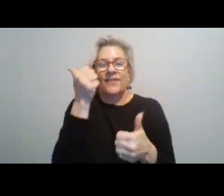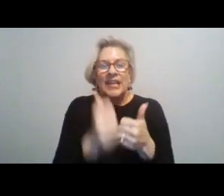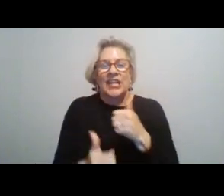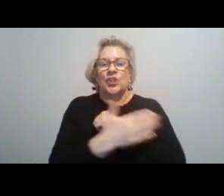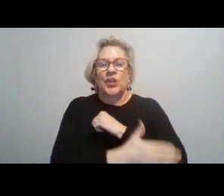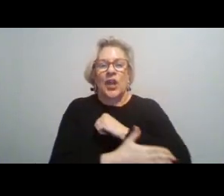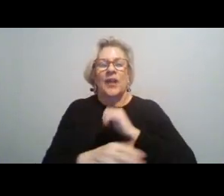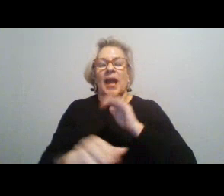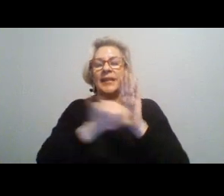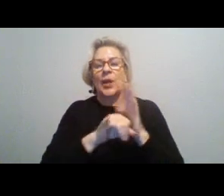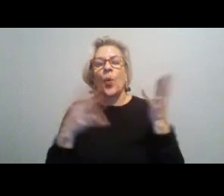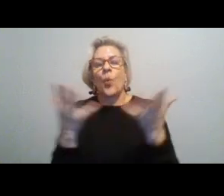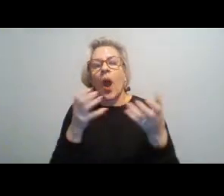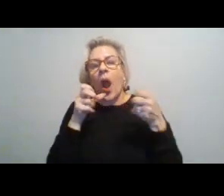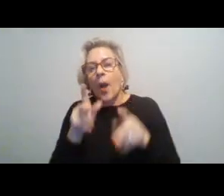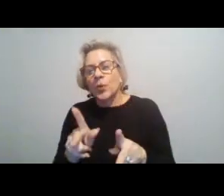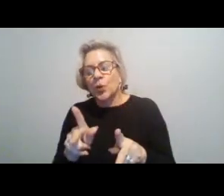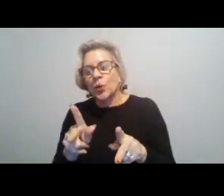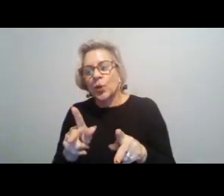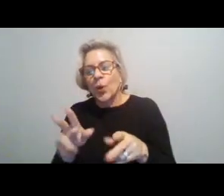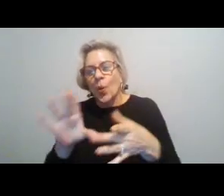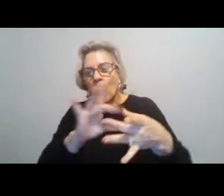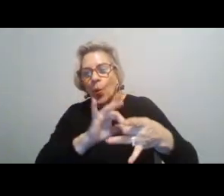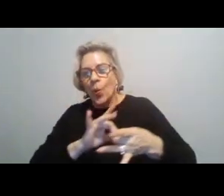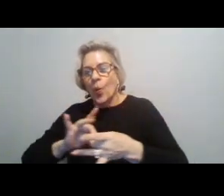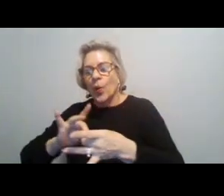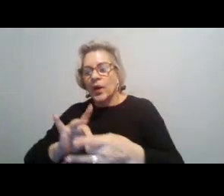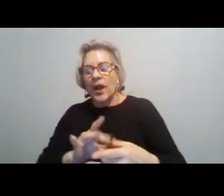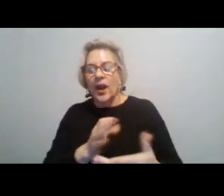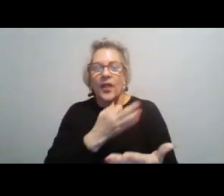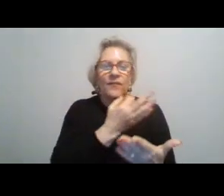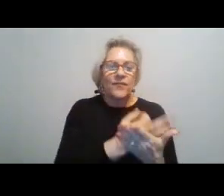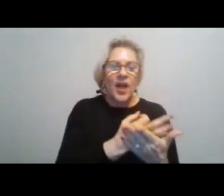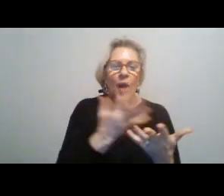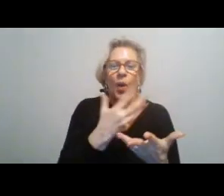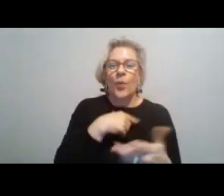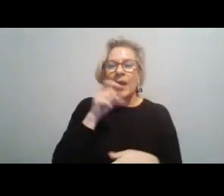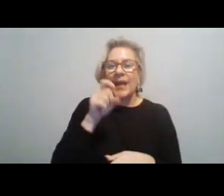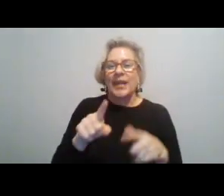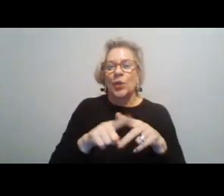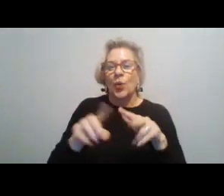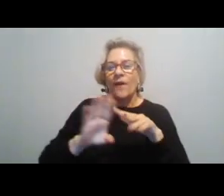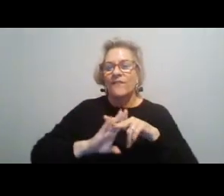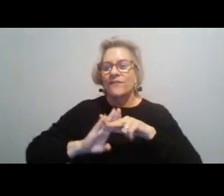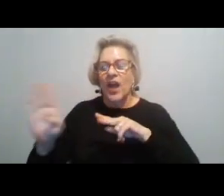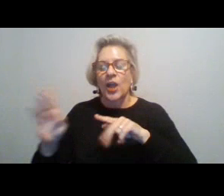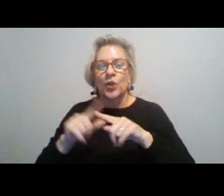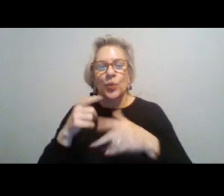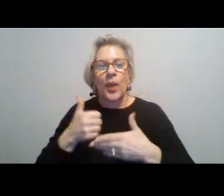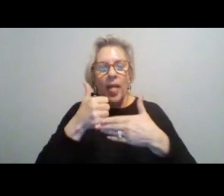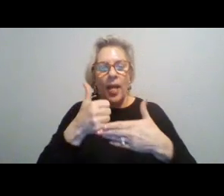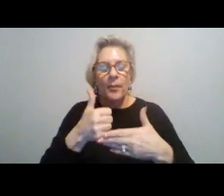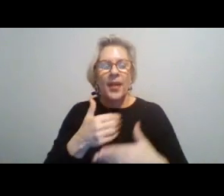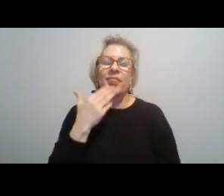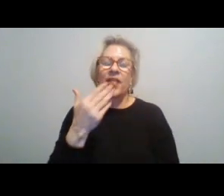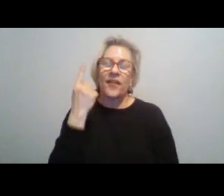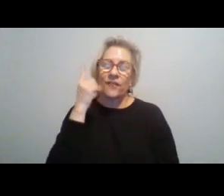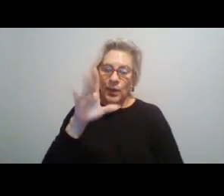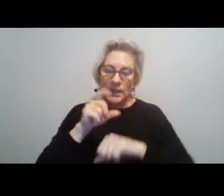identify the opportunities for coordinations to fund the needed evacuation improvements in key corridors. I thank you so much for your time,